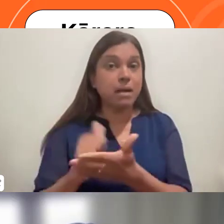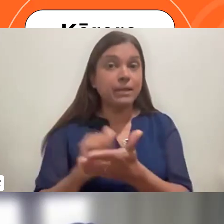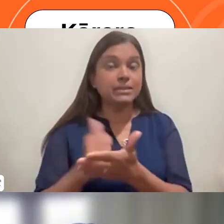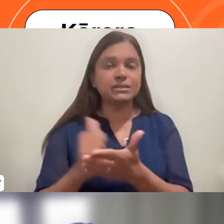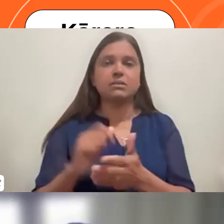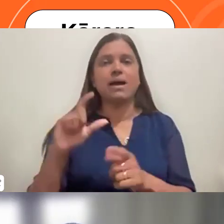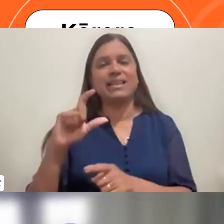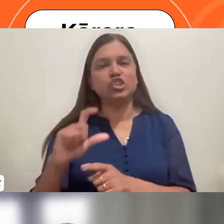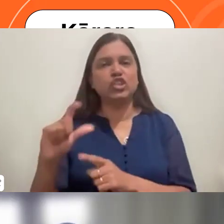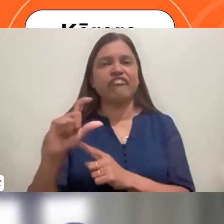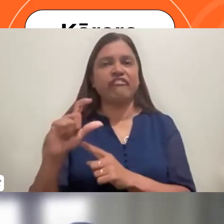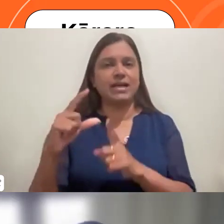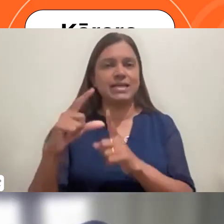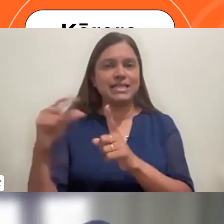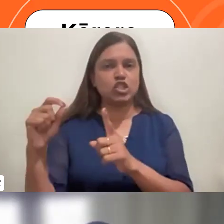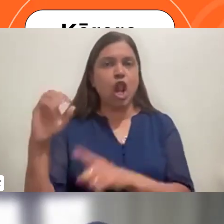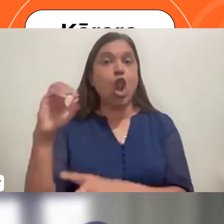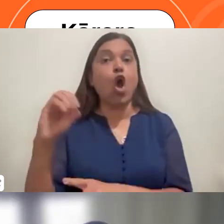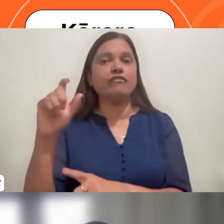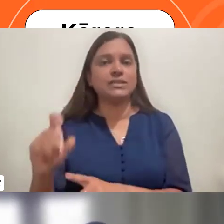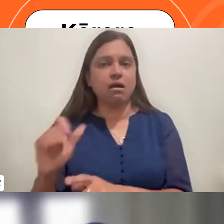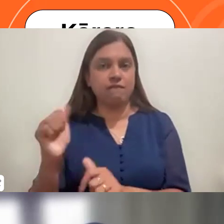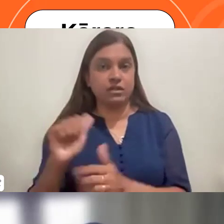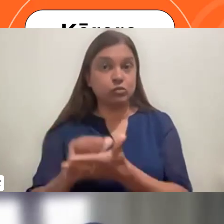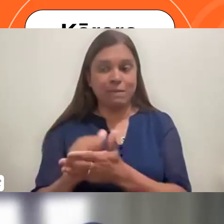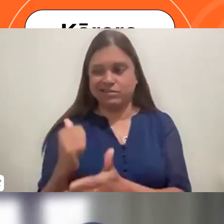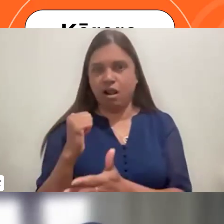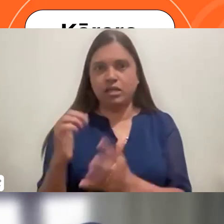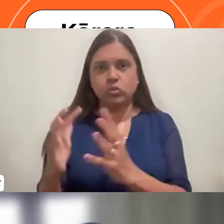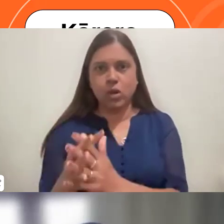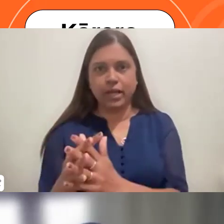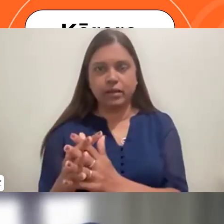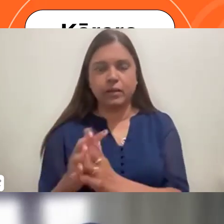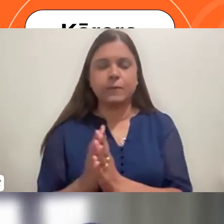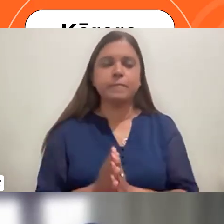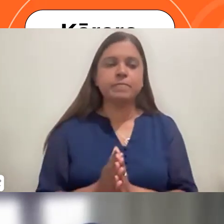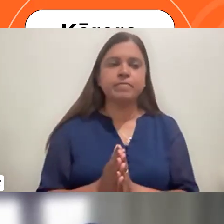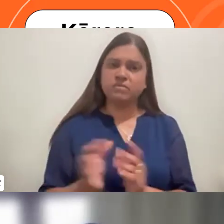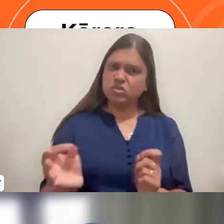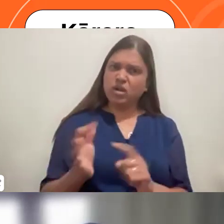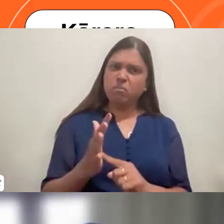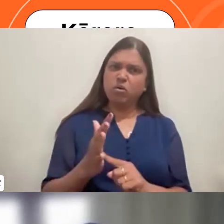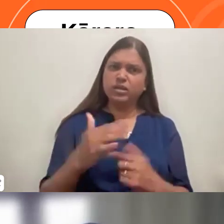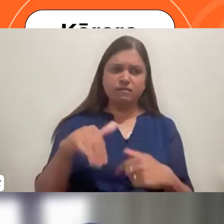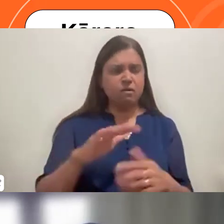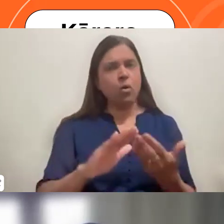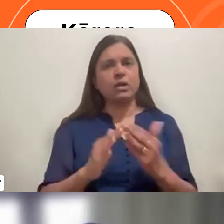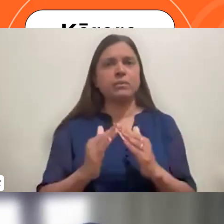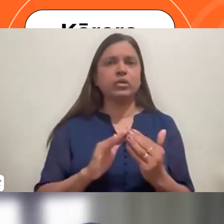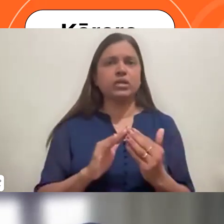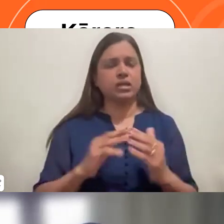Officer. So I think it's important for our communities now to try and get a voice and be part of